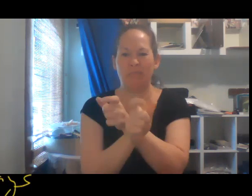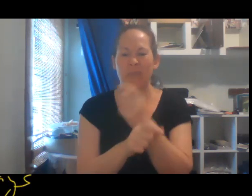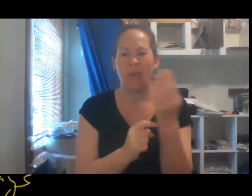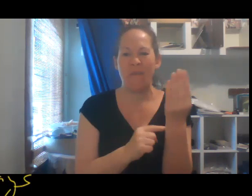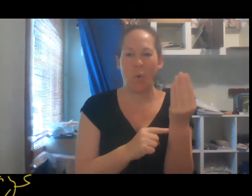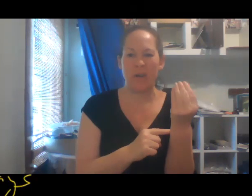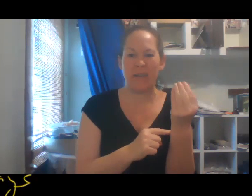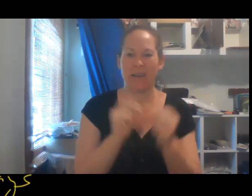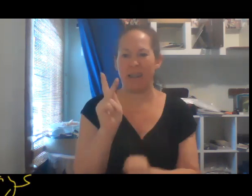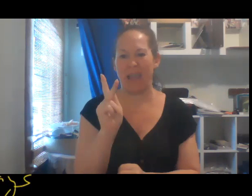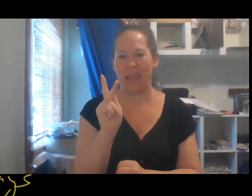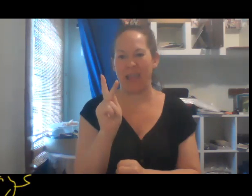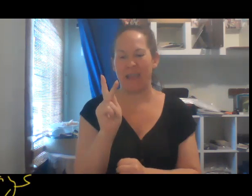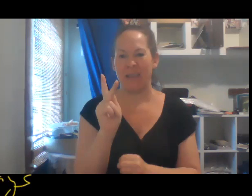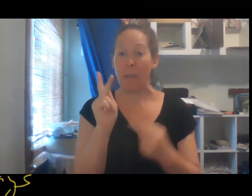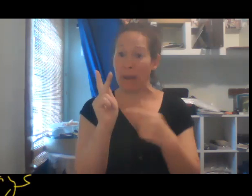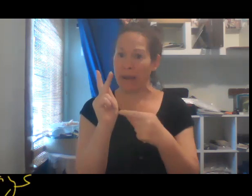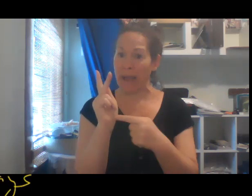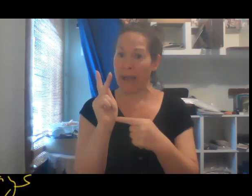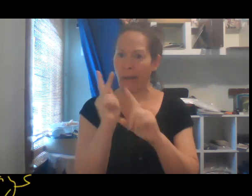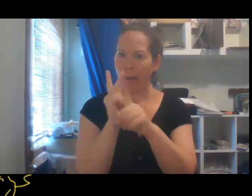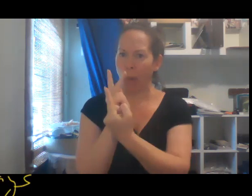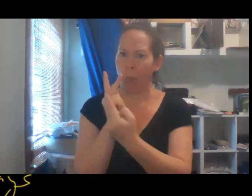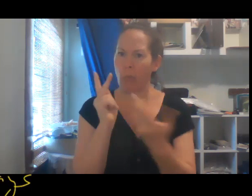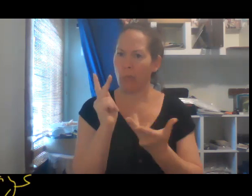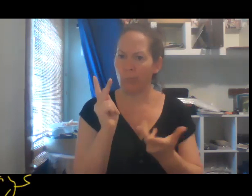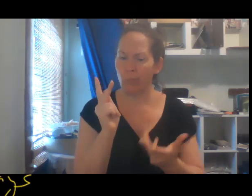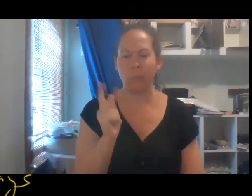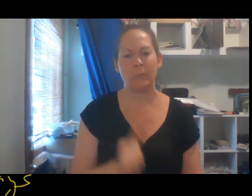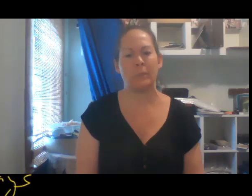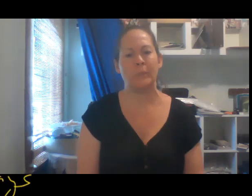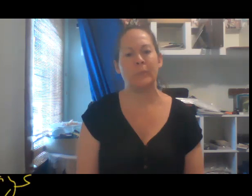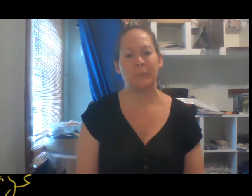We want to find what the K is for our phosphorus.